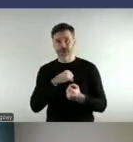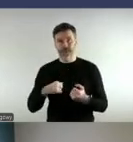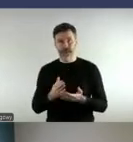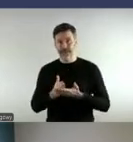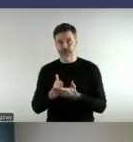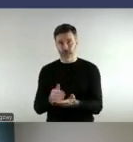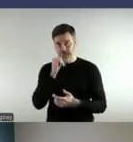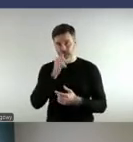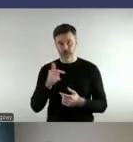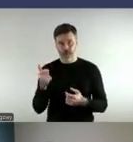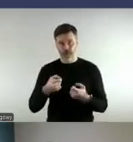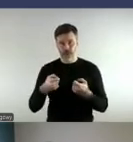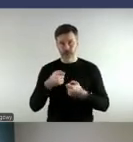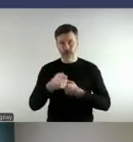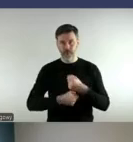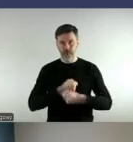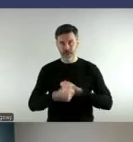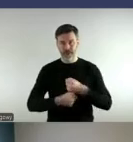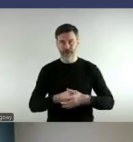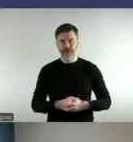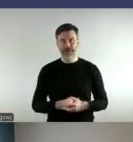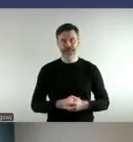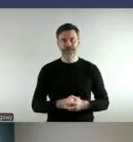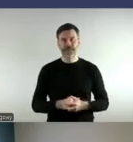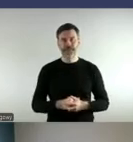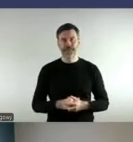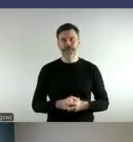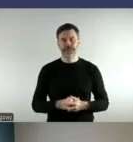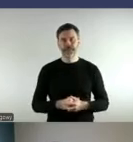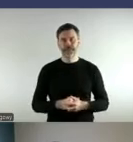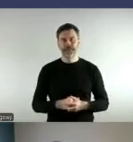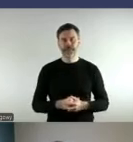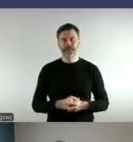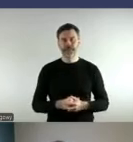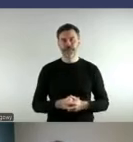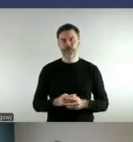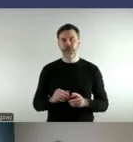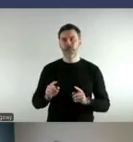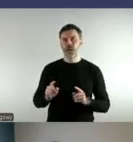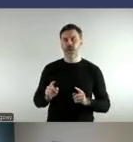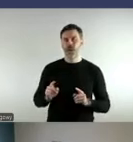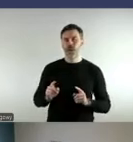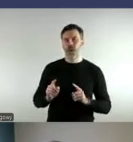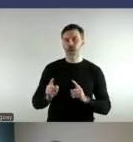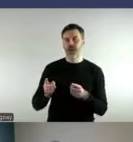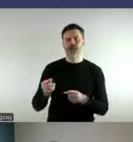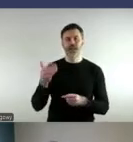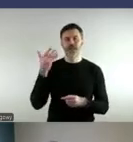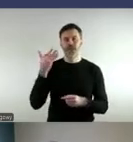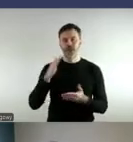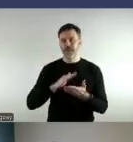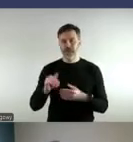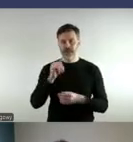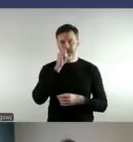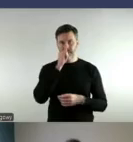collaboration partners or without volunteer organizations. And as the second part of the presentation, I'm going to present